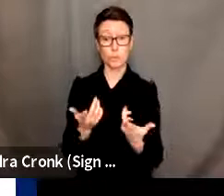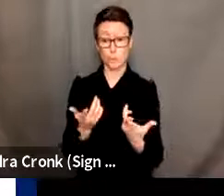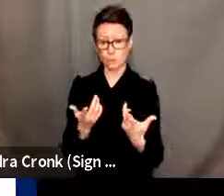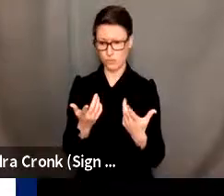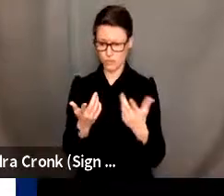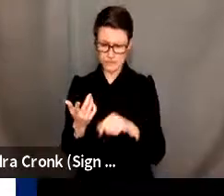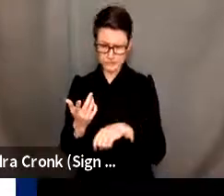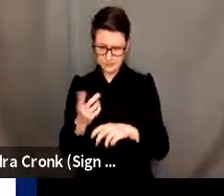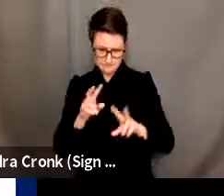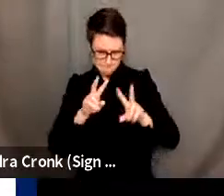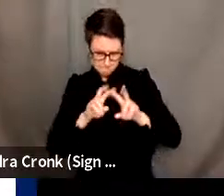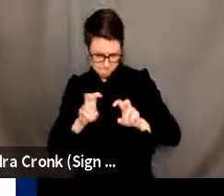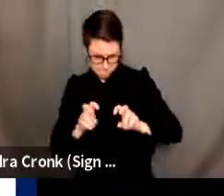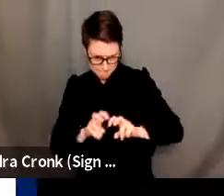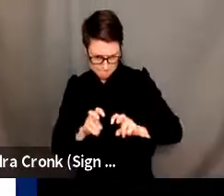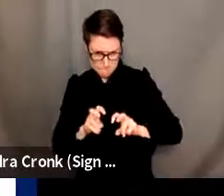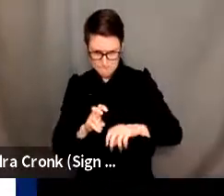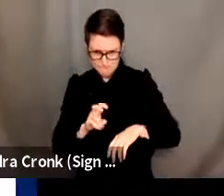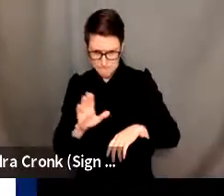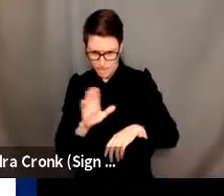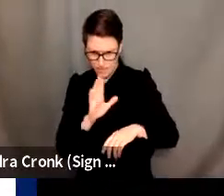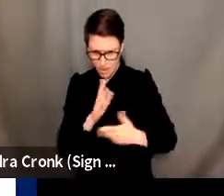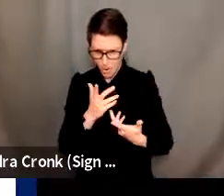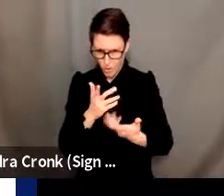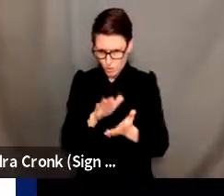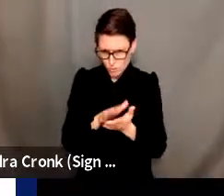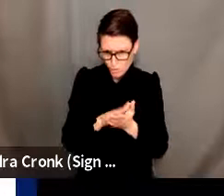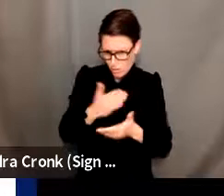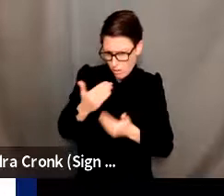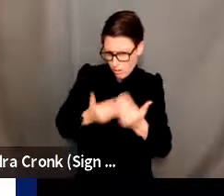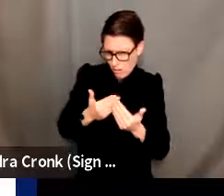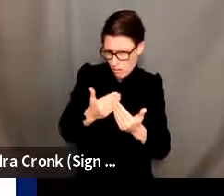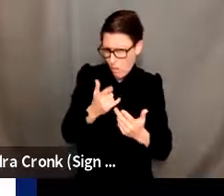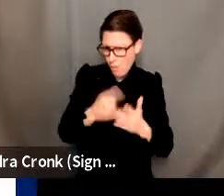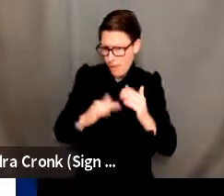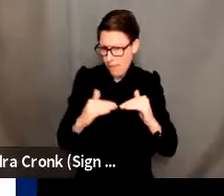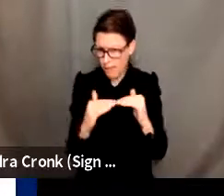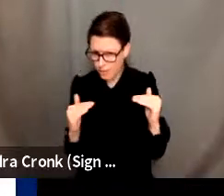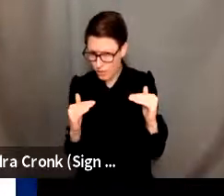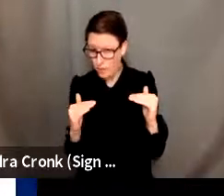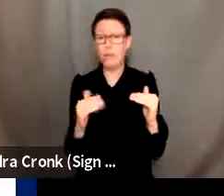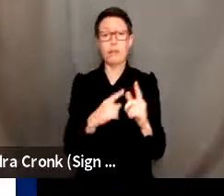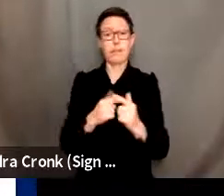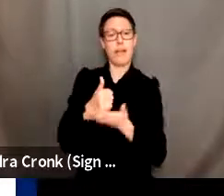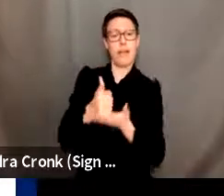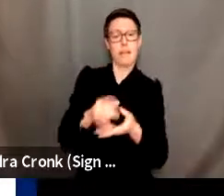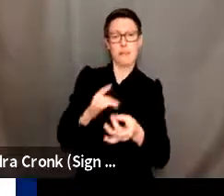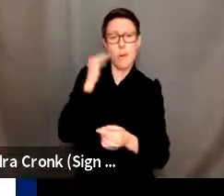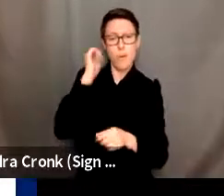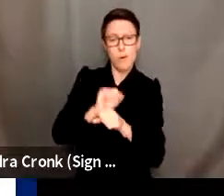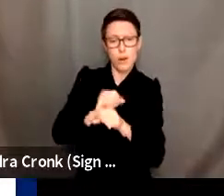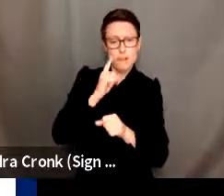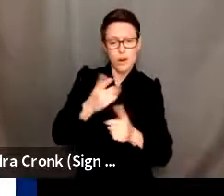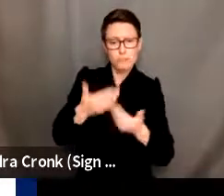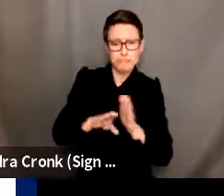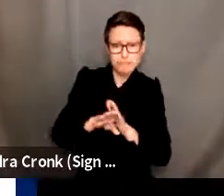academically. And then homework is generated to help them through that in order to properly keep going forward. And so with our